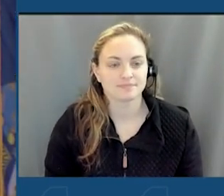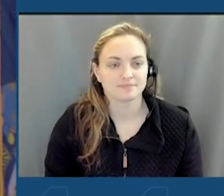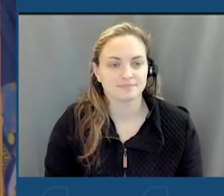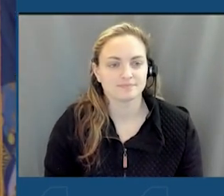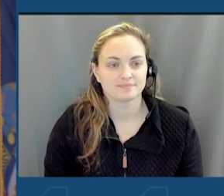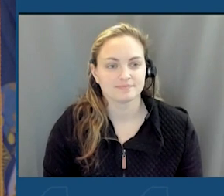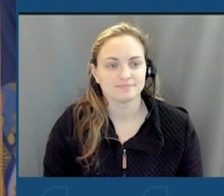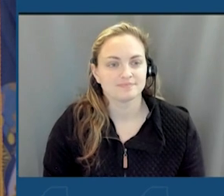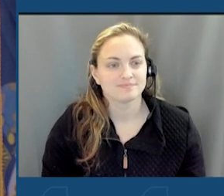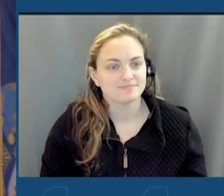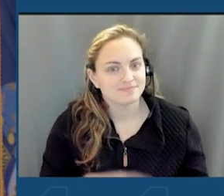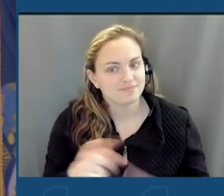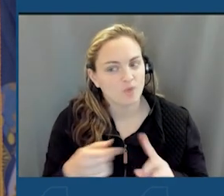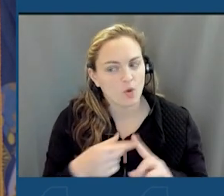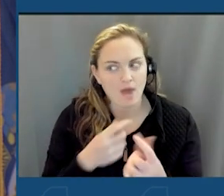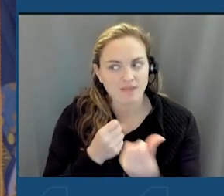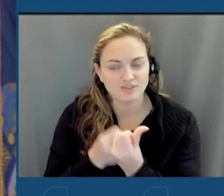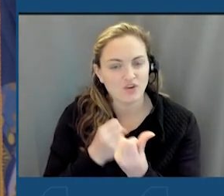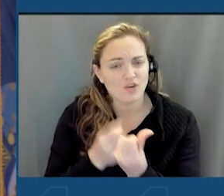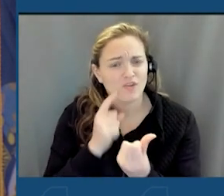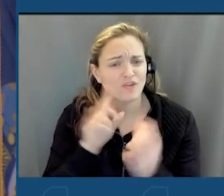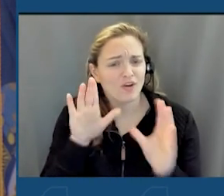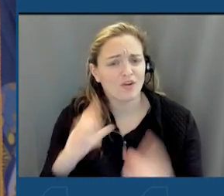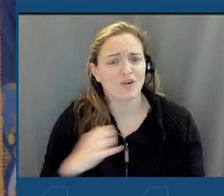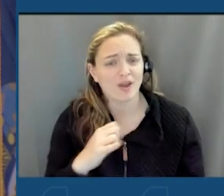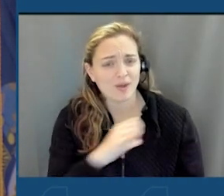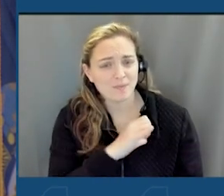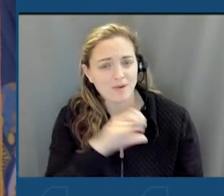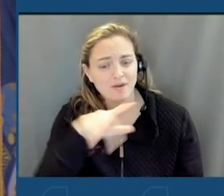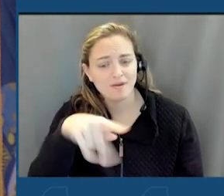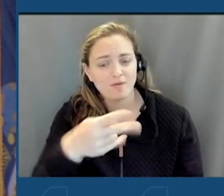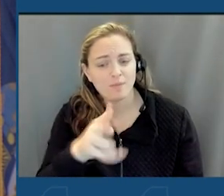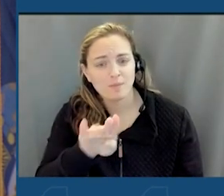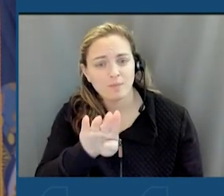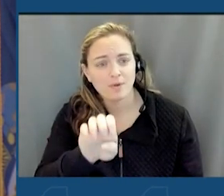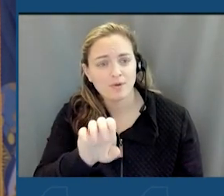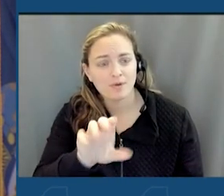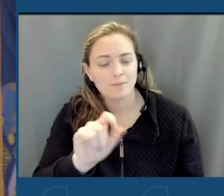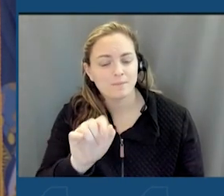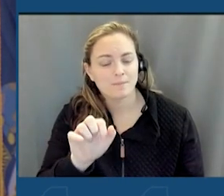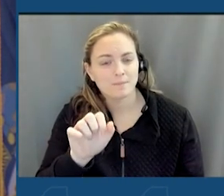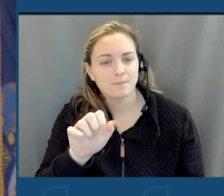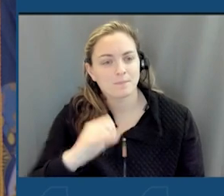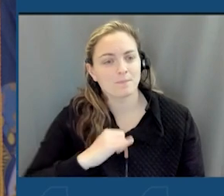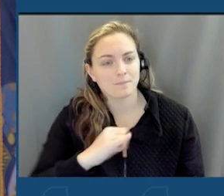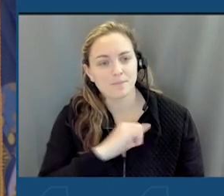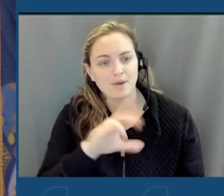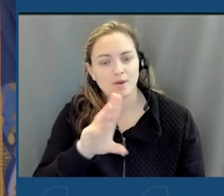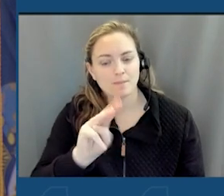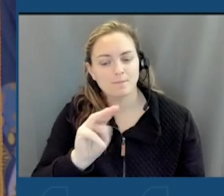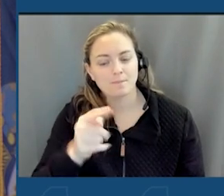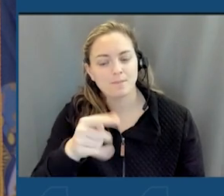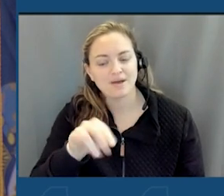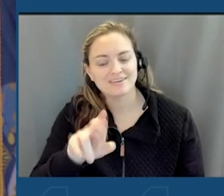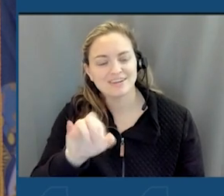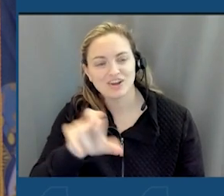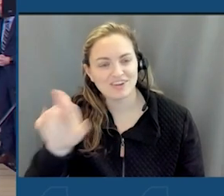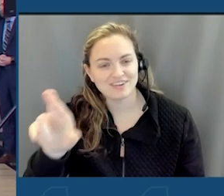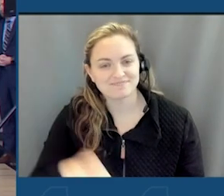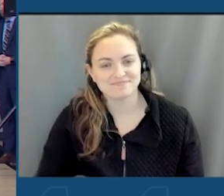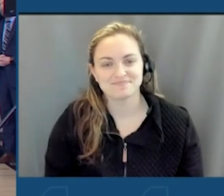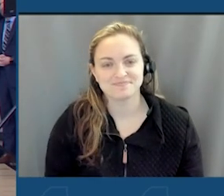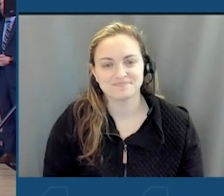And how about a shout out to our great mayor of Patchogue, Mayor Pontieri. Mayor.